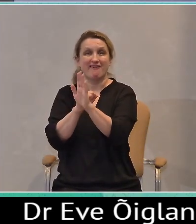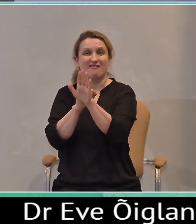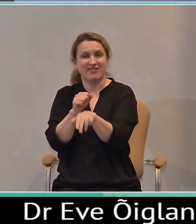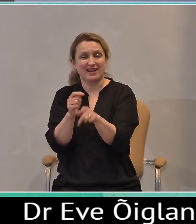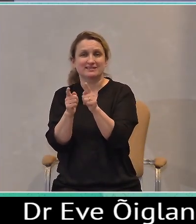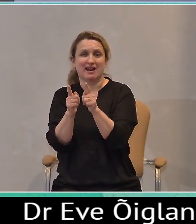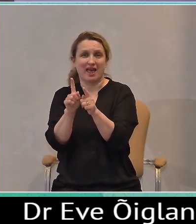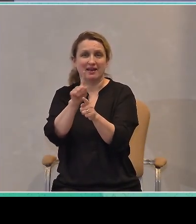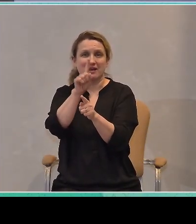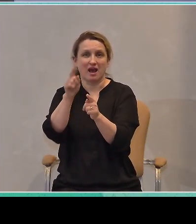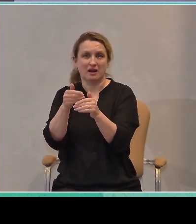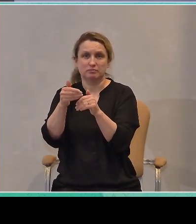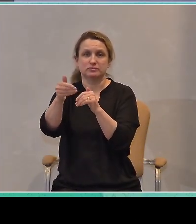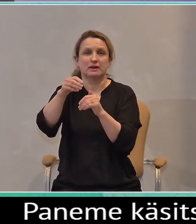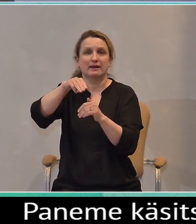codes.